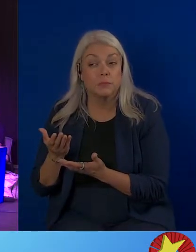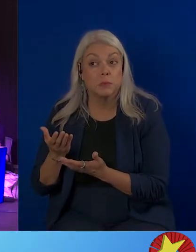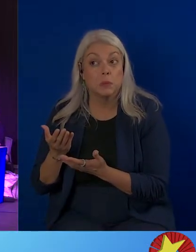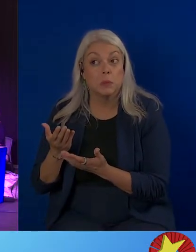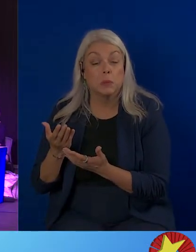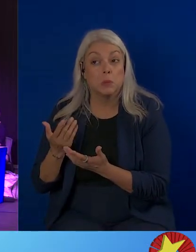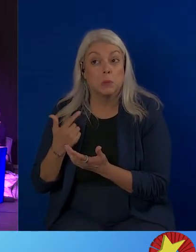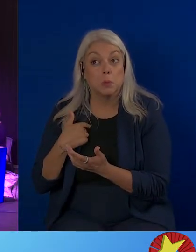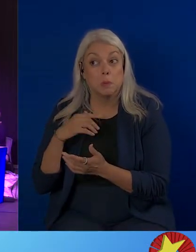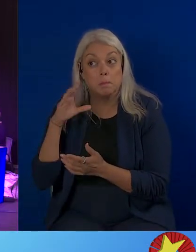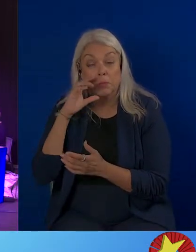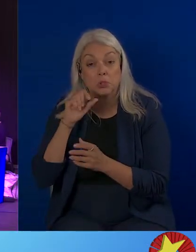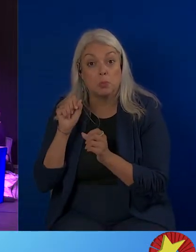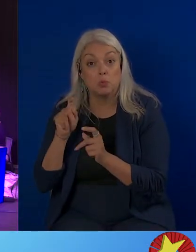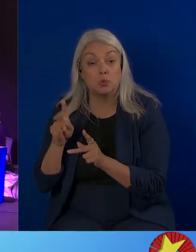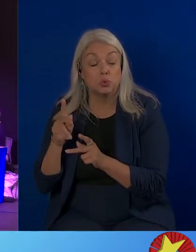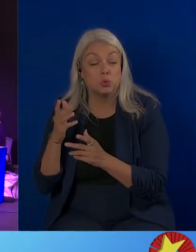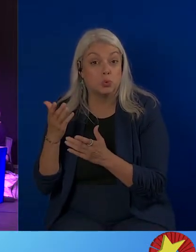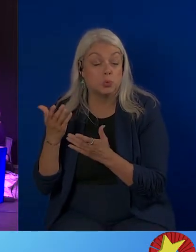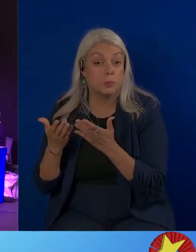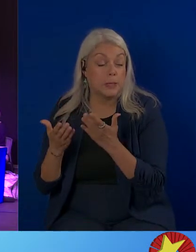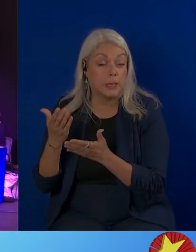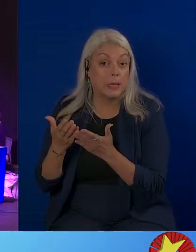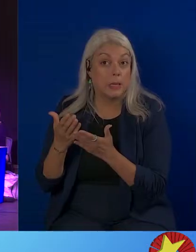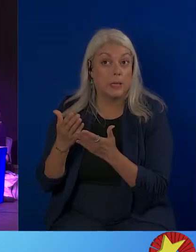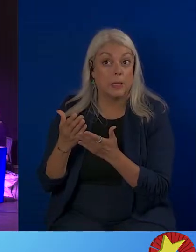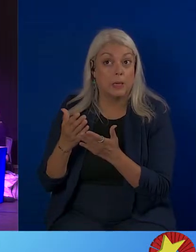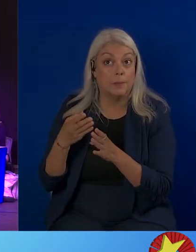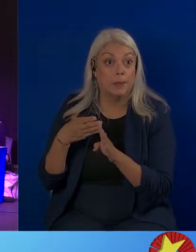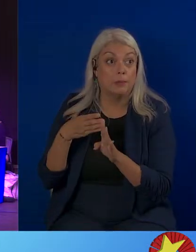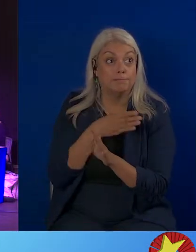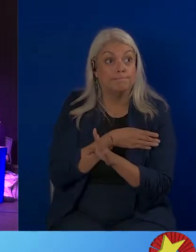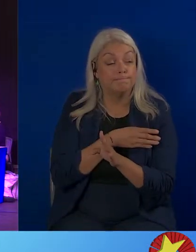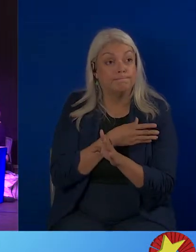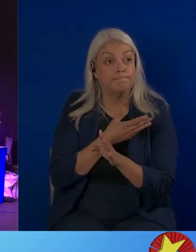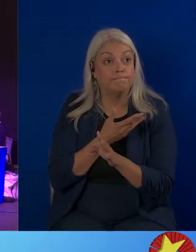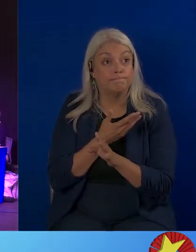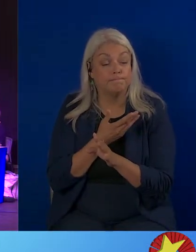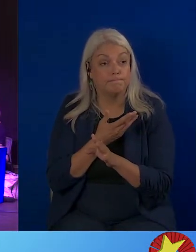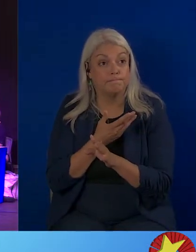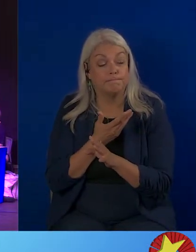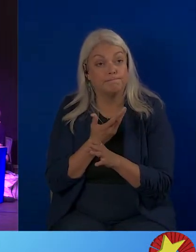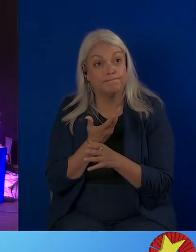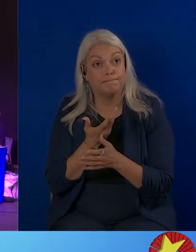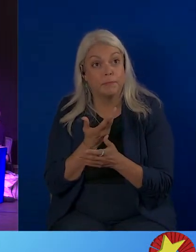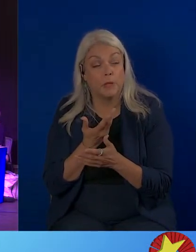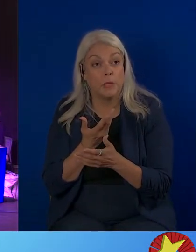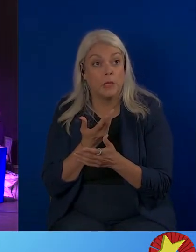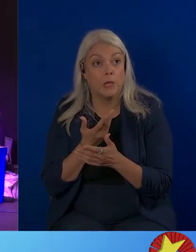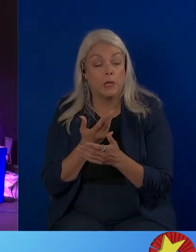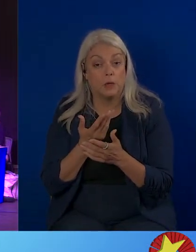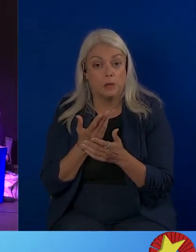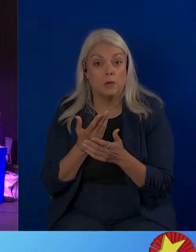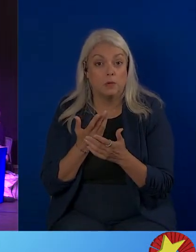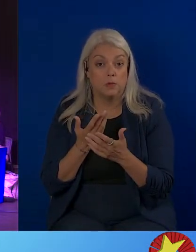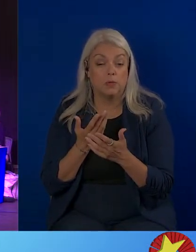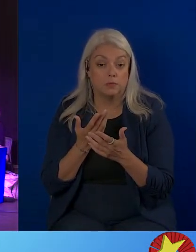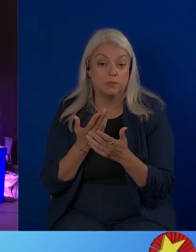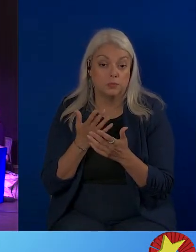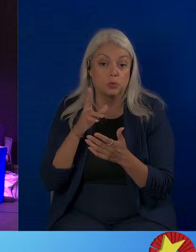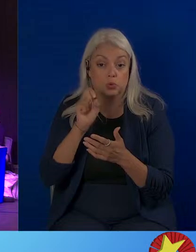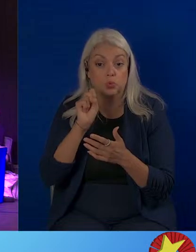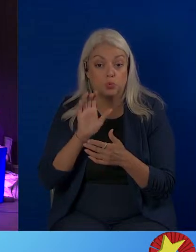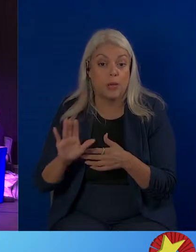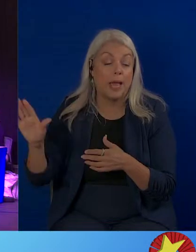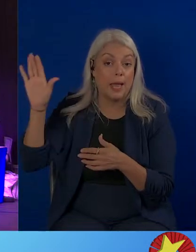because historically, it has been proven throughout the nation that